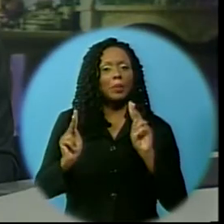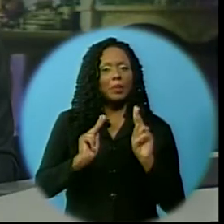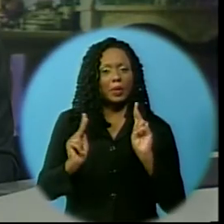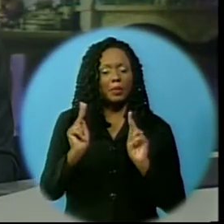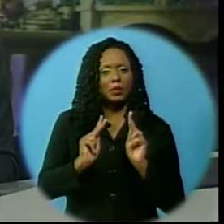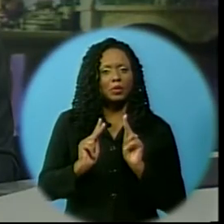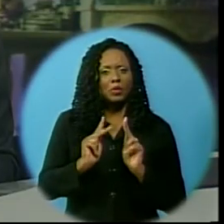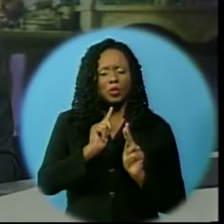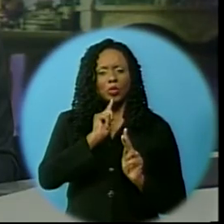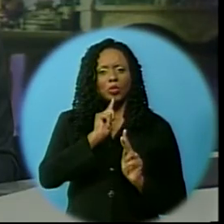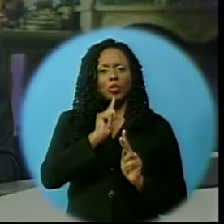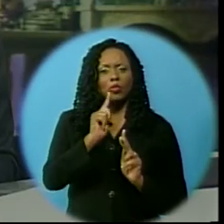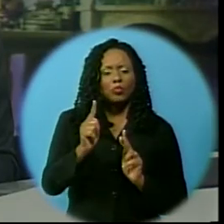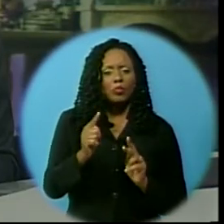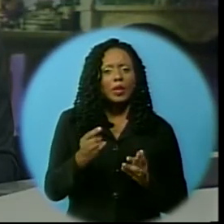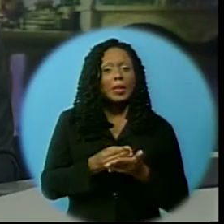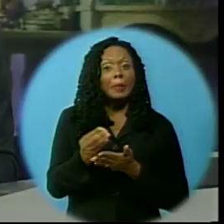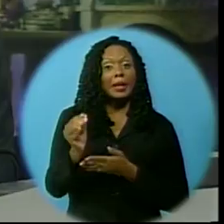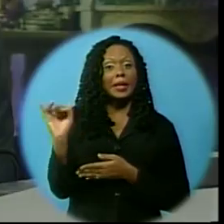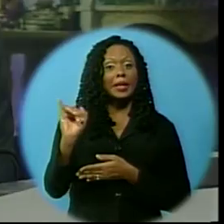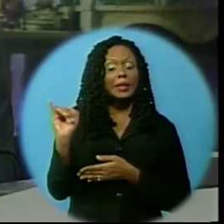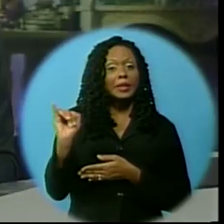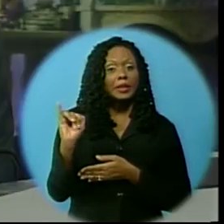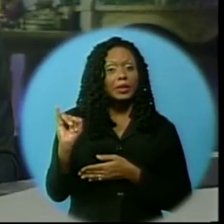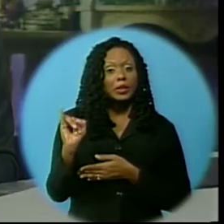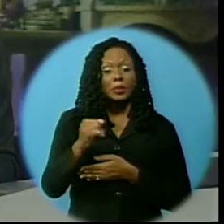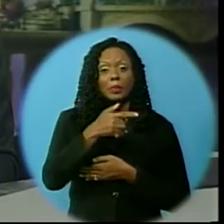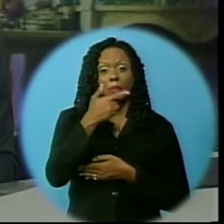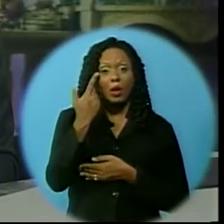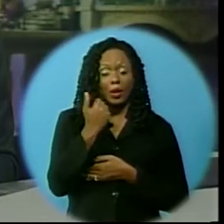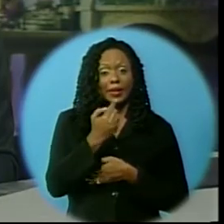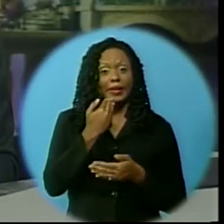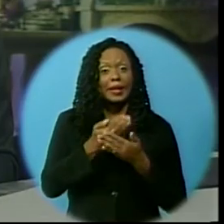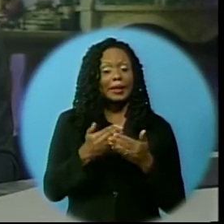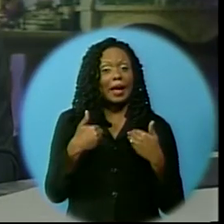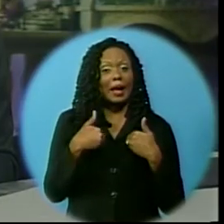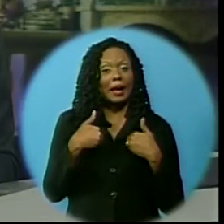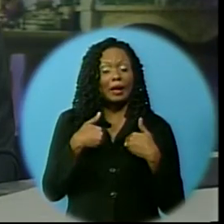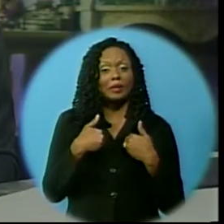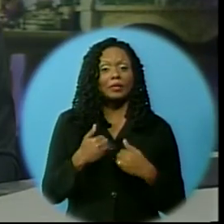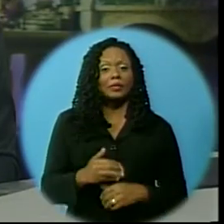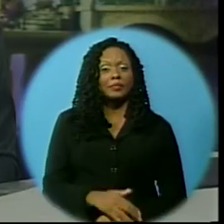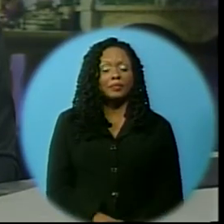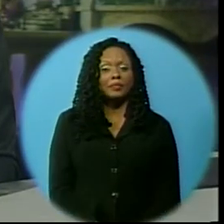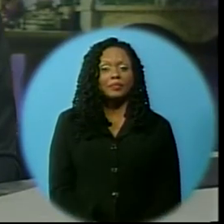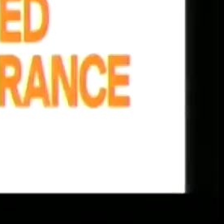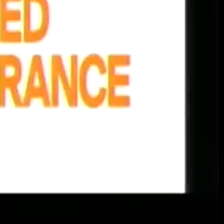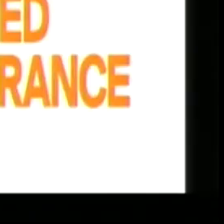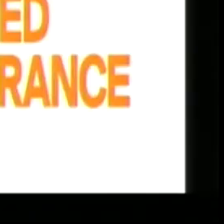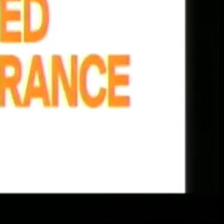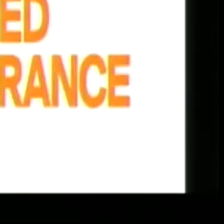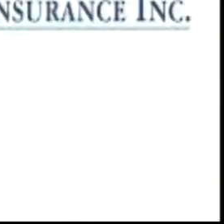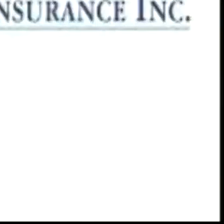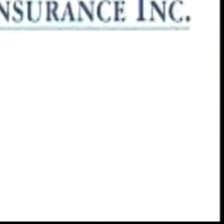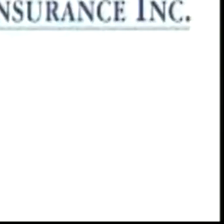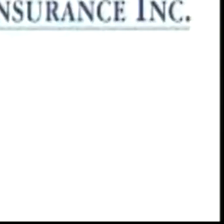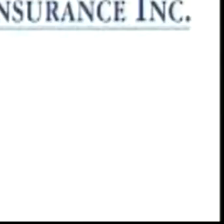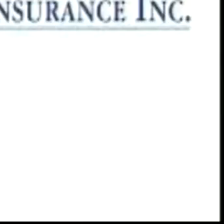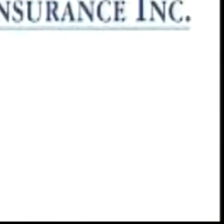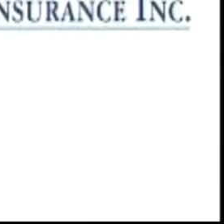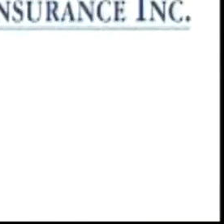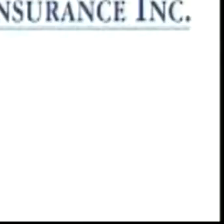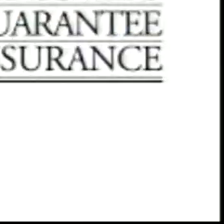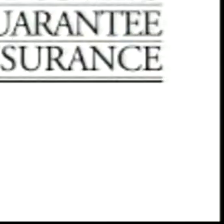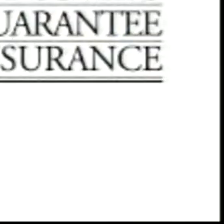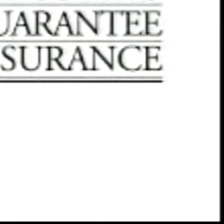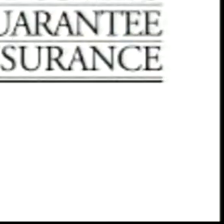people to buy into the security and peace of mind that insurance affords. Stiff competition among the 14